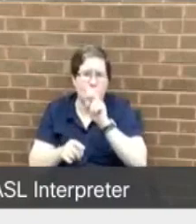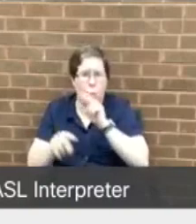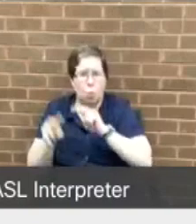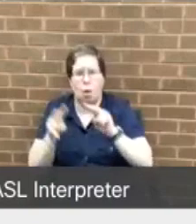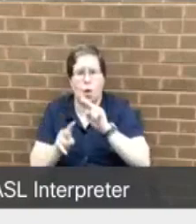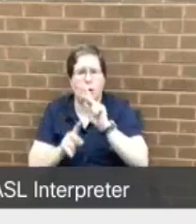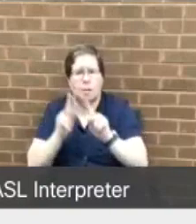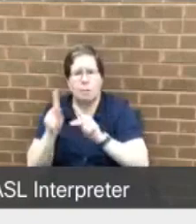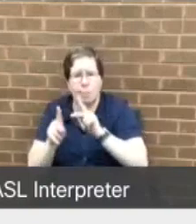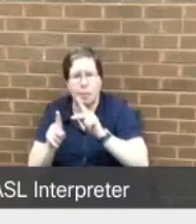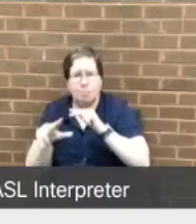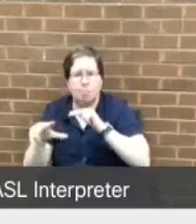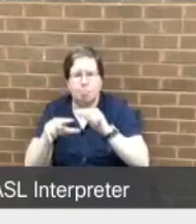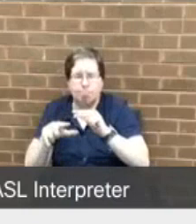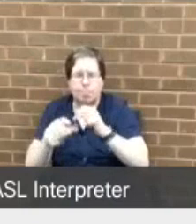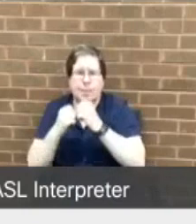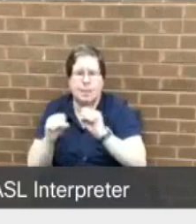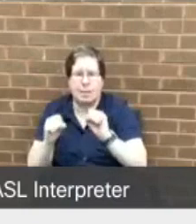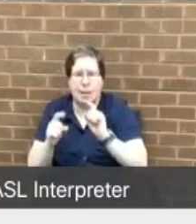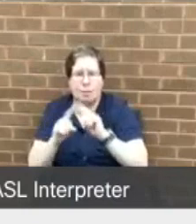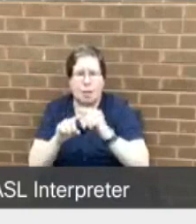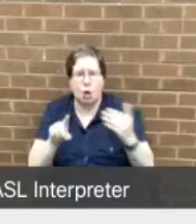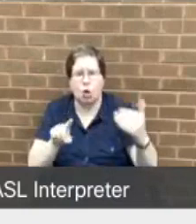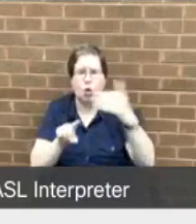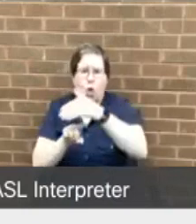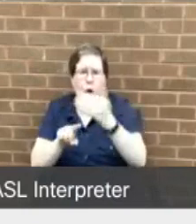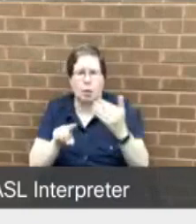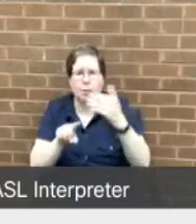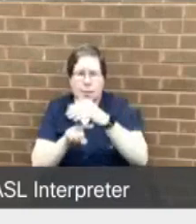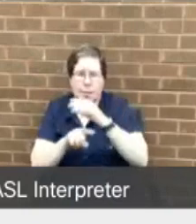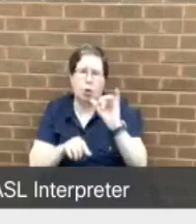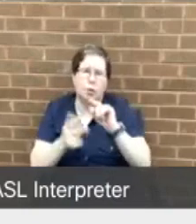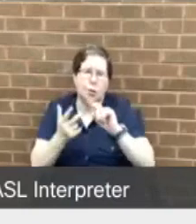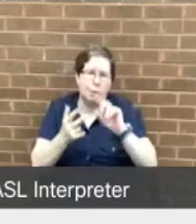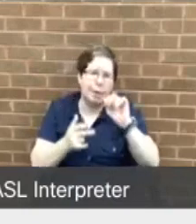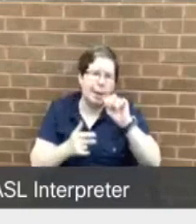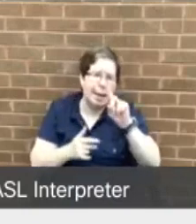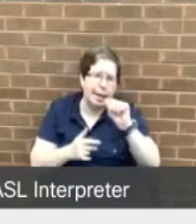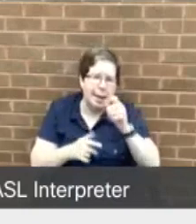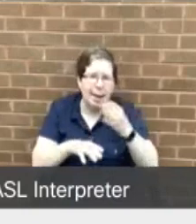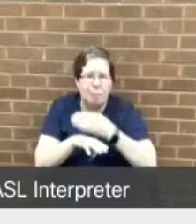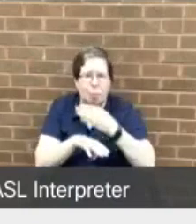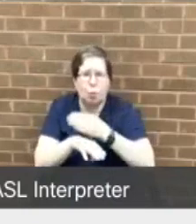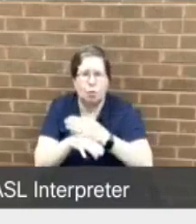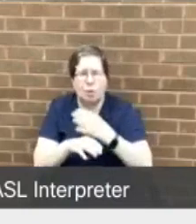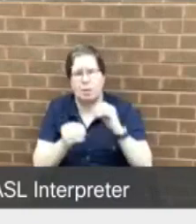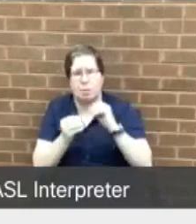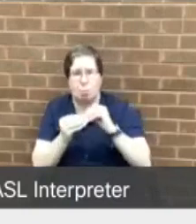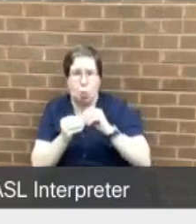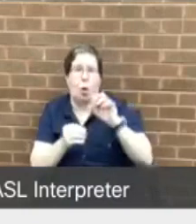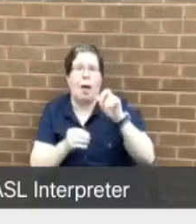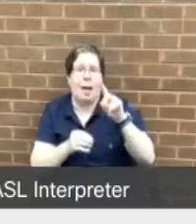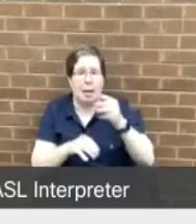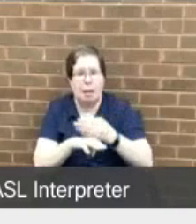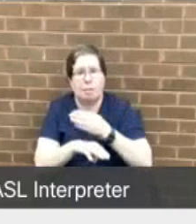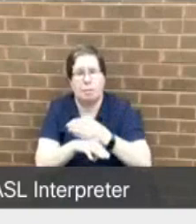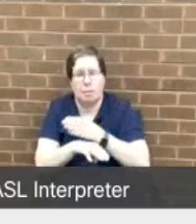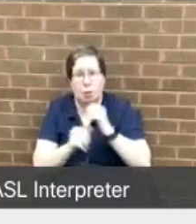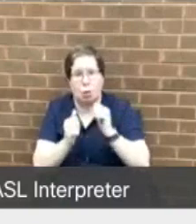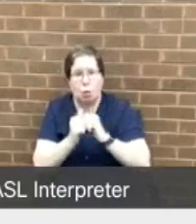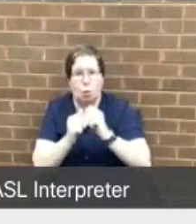safety, especially, you know, around crossings. ADA improvements. We're making a huge investment in ADA improvements with the big equity